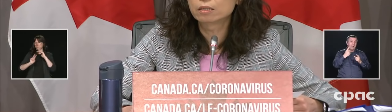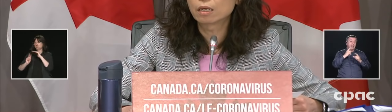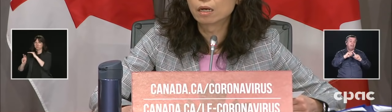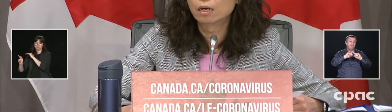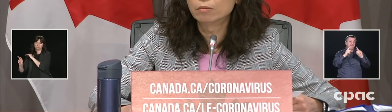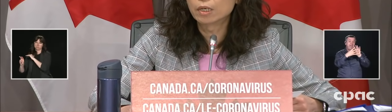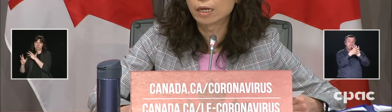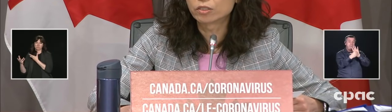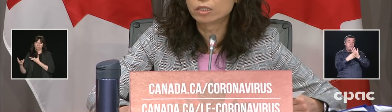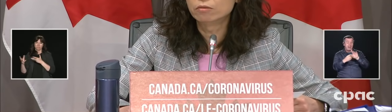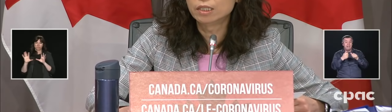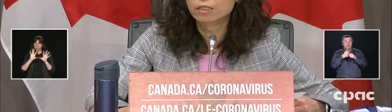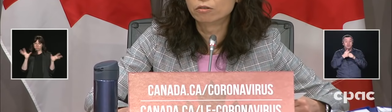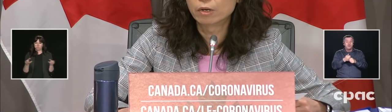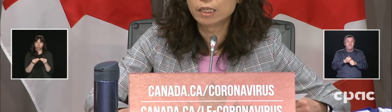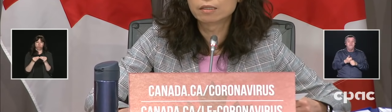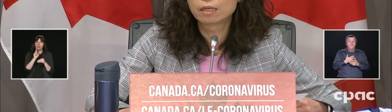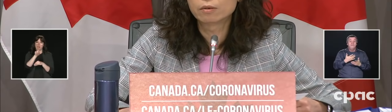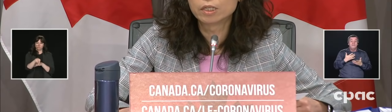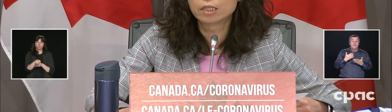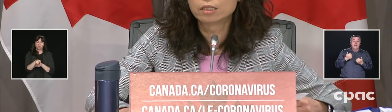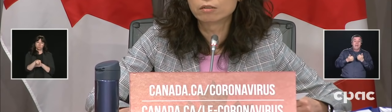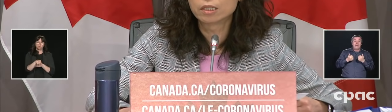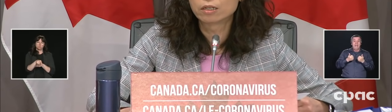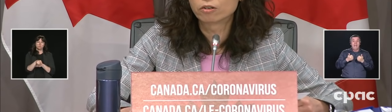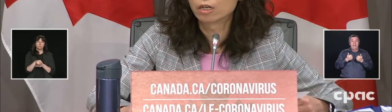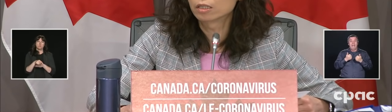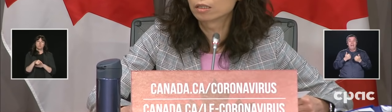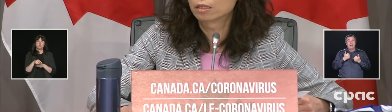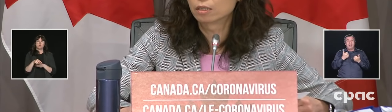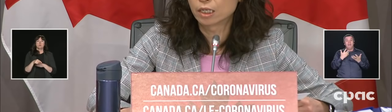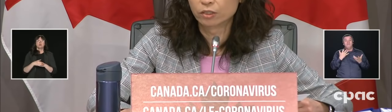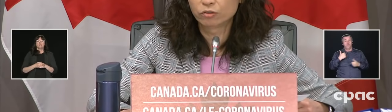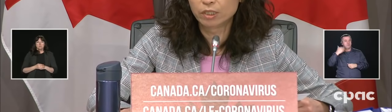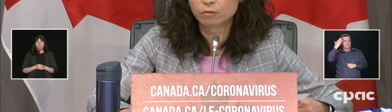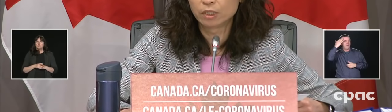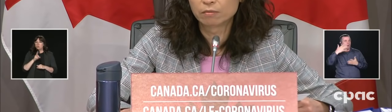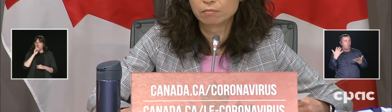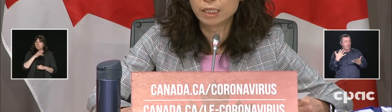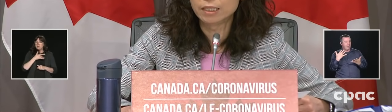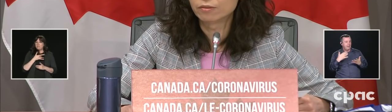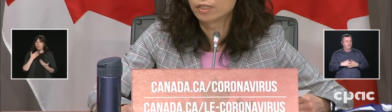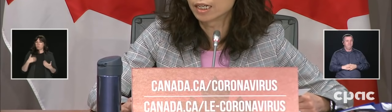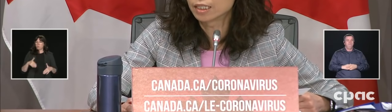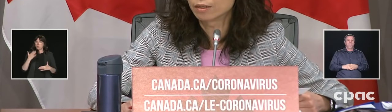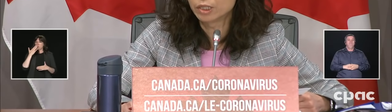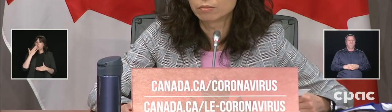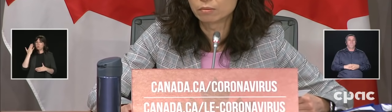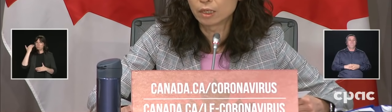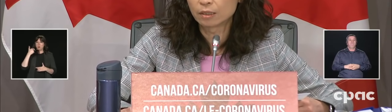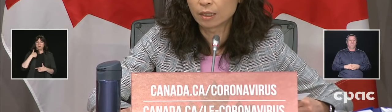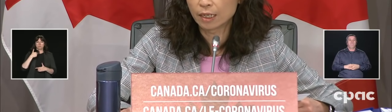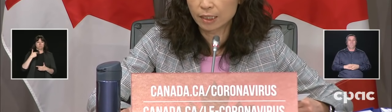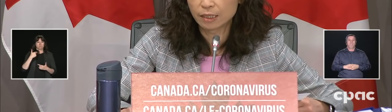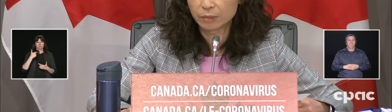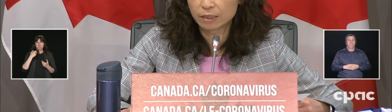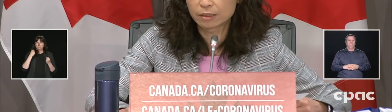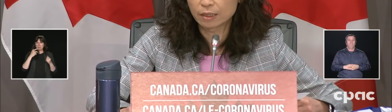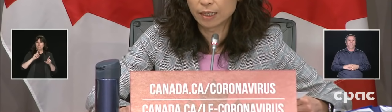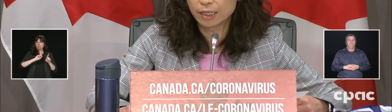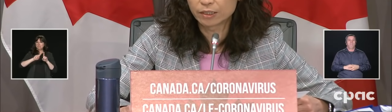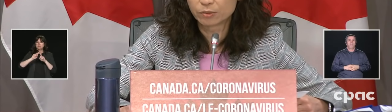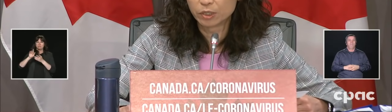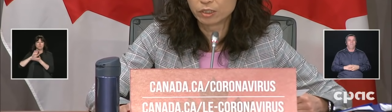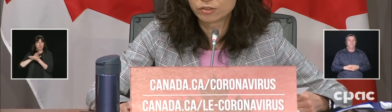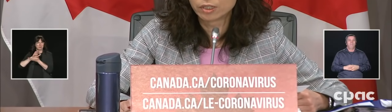it is actually really great that we're consulting across the country with many different